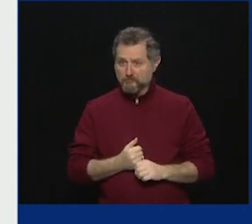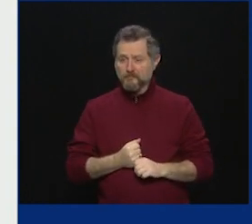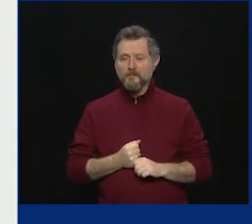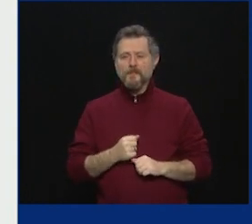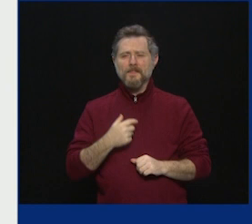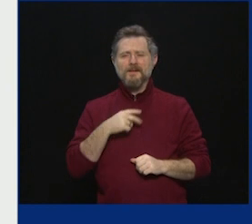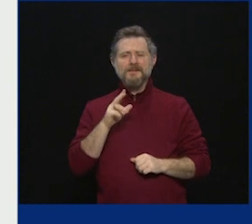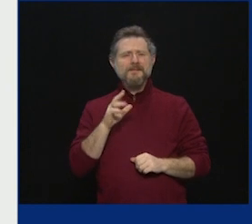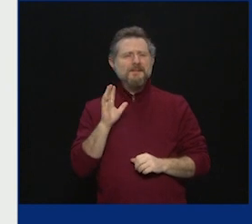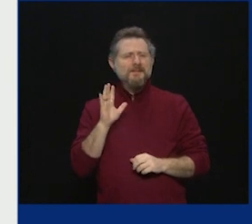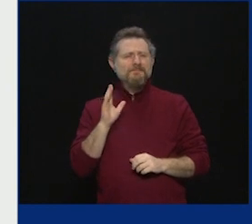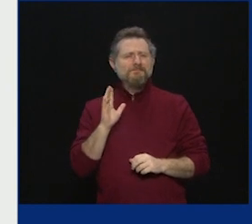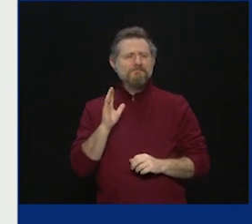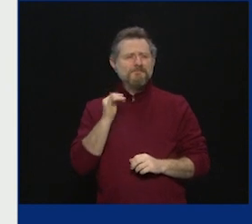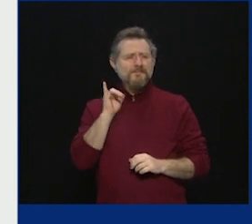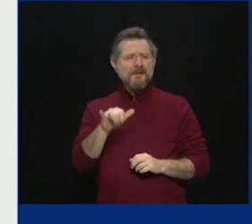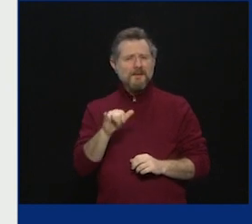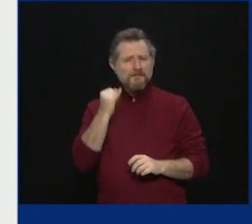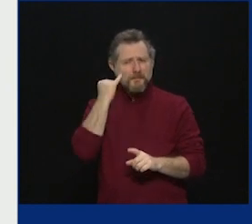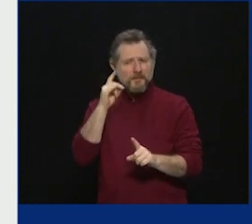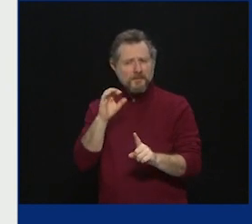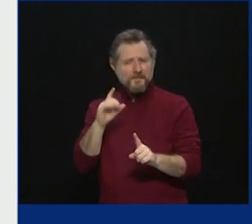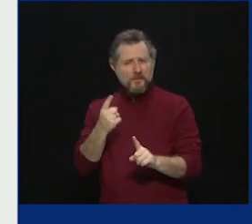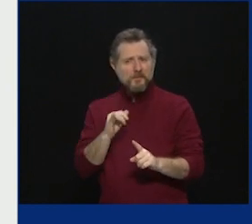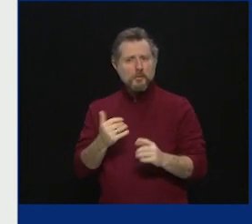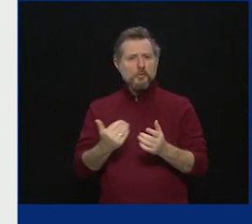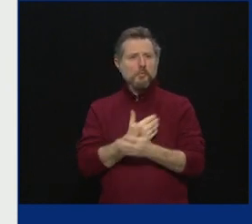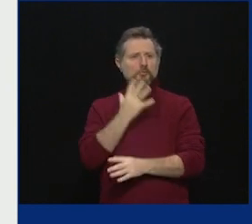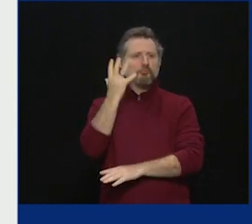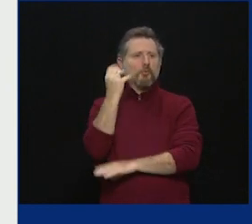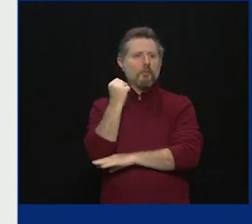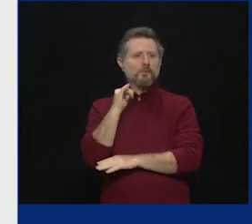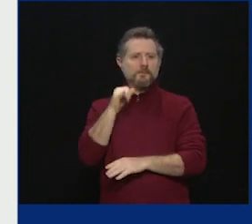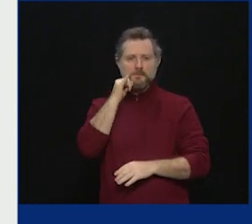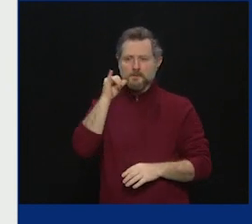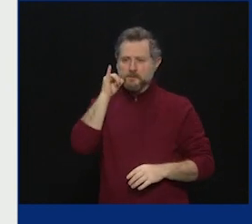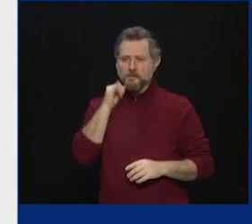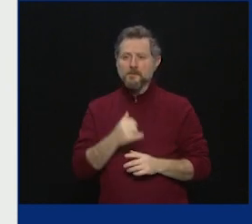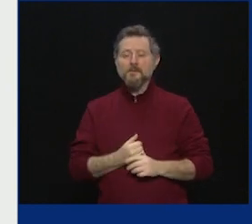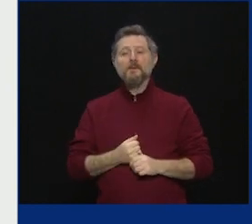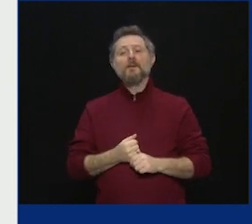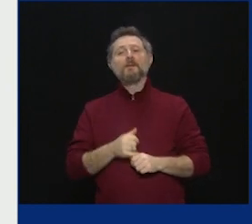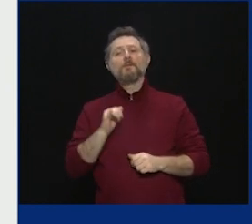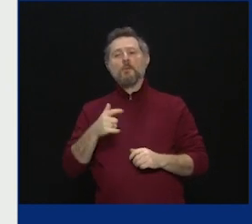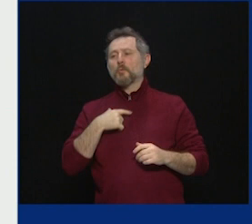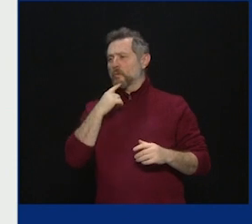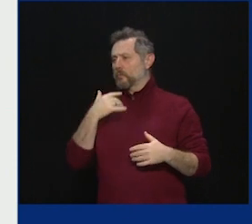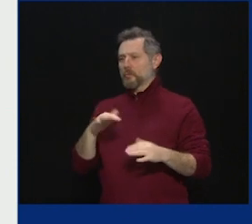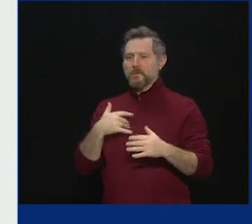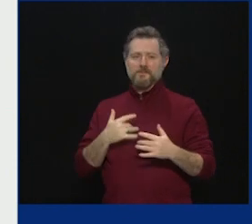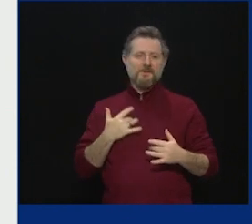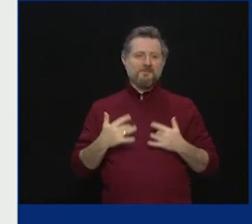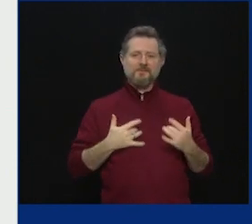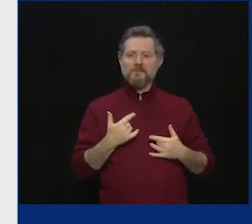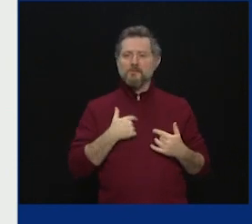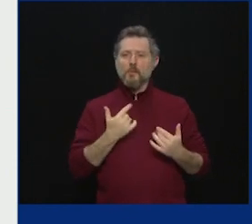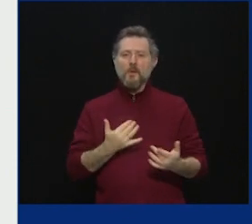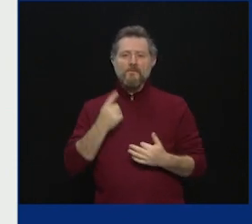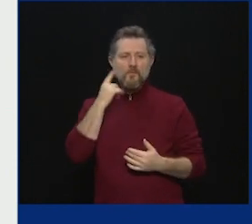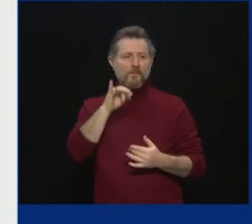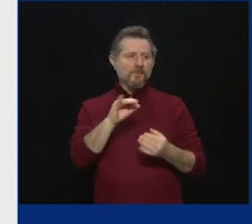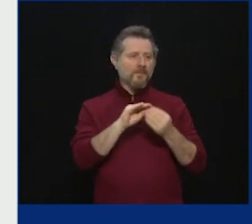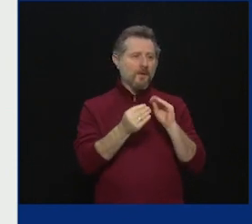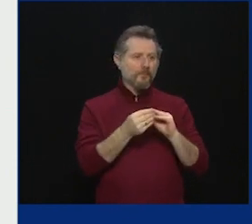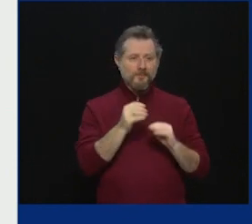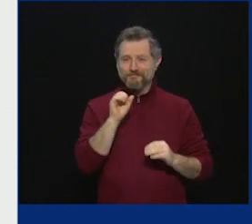we reached a new milestone just yesterday. So let's talk about that milestone. This is very exciting news. I've been waiting for this number to be able to announce to all of you. And we